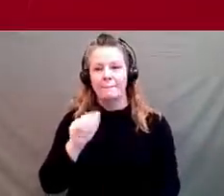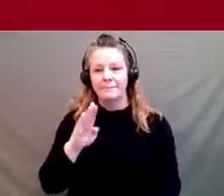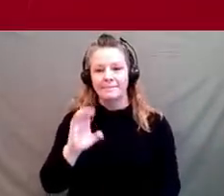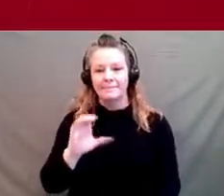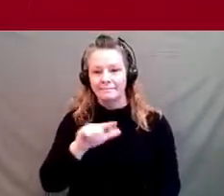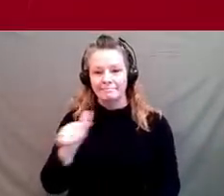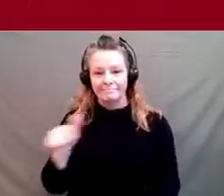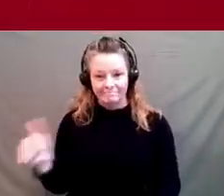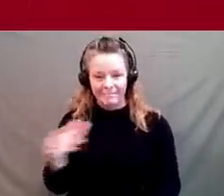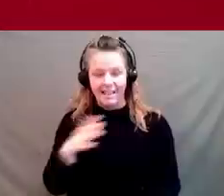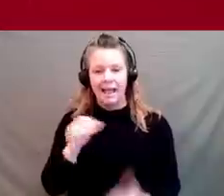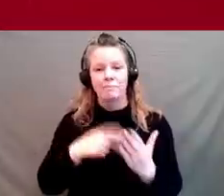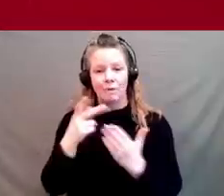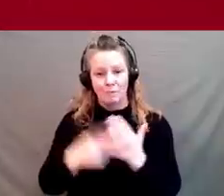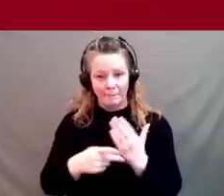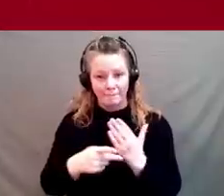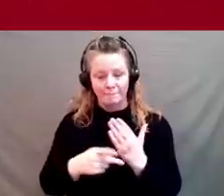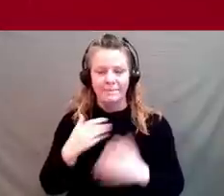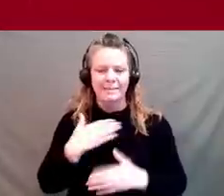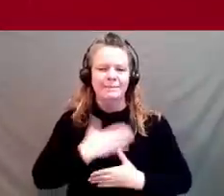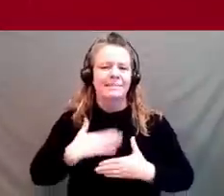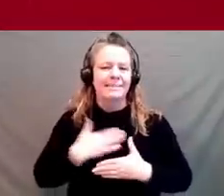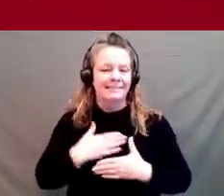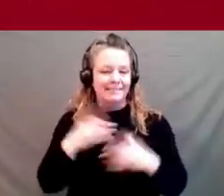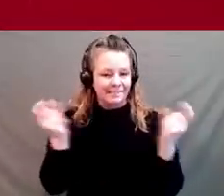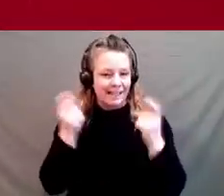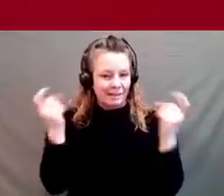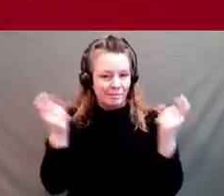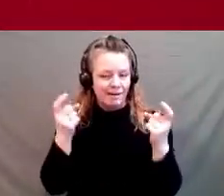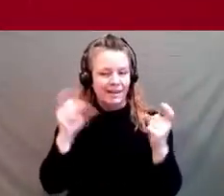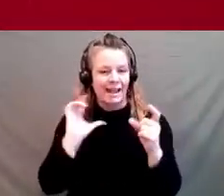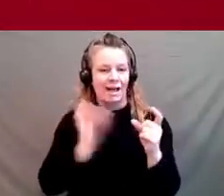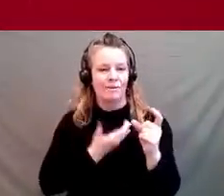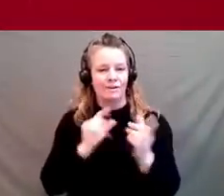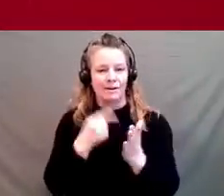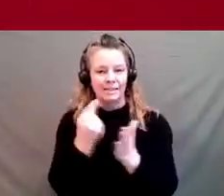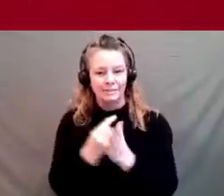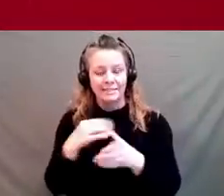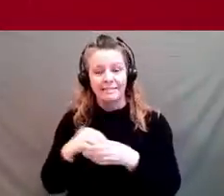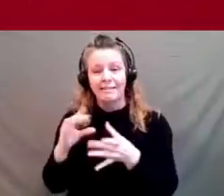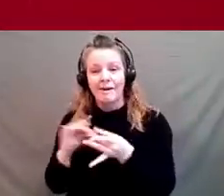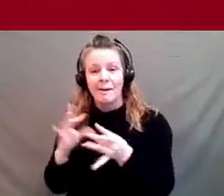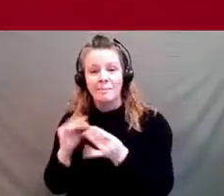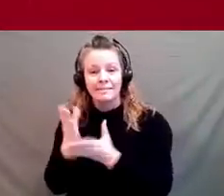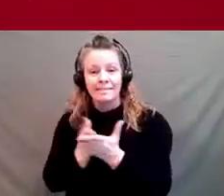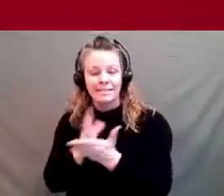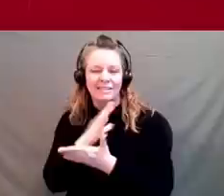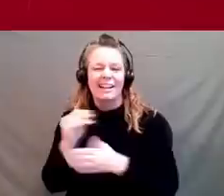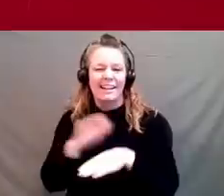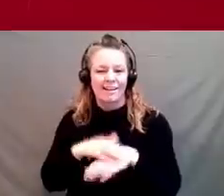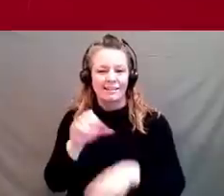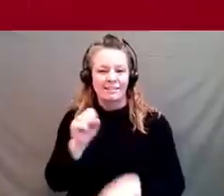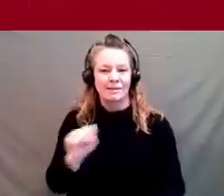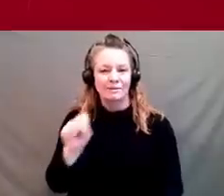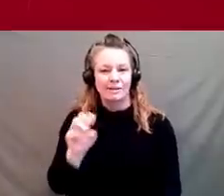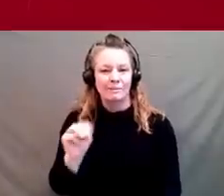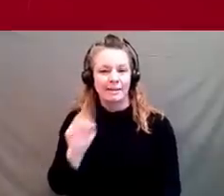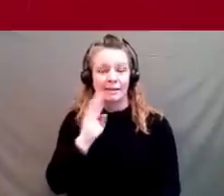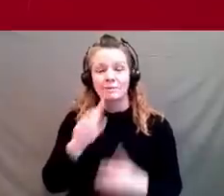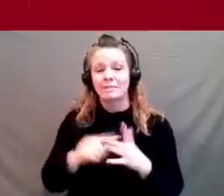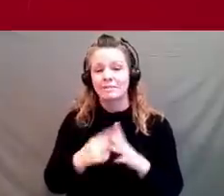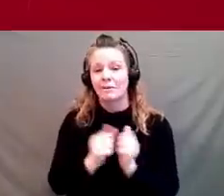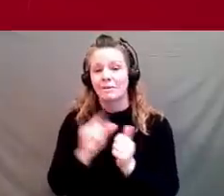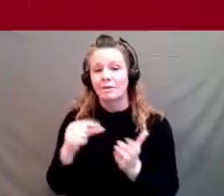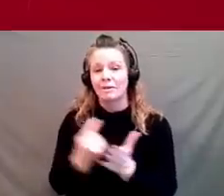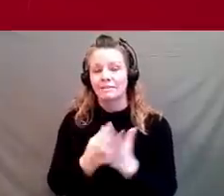program. Please celebrate our graduates in the comments section and on social media. We will start with our graduates from a